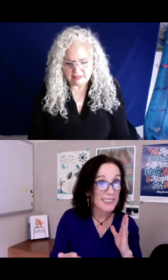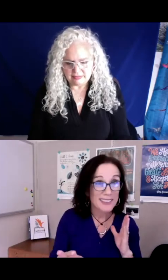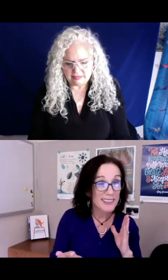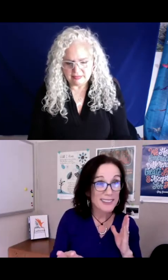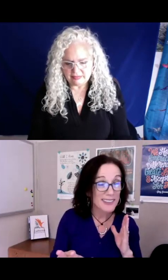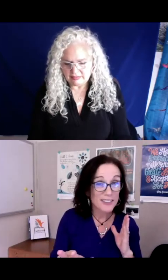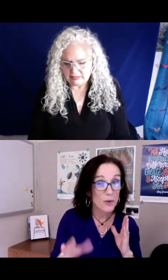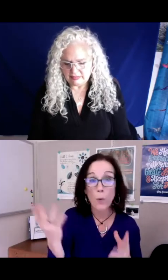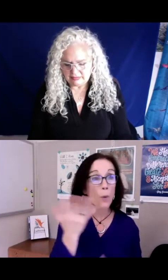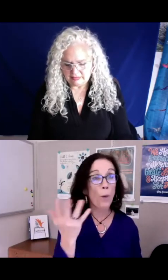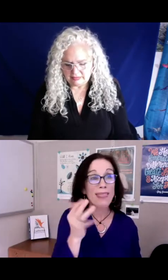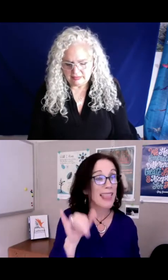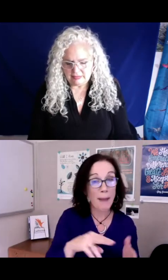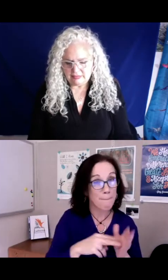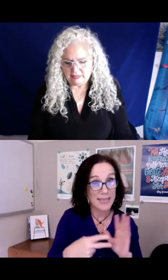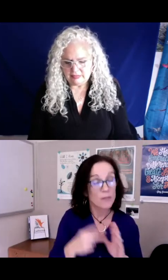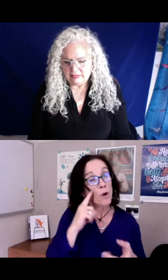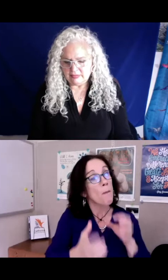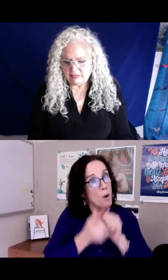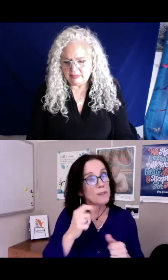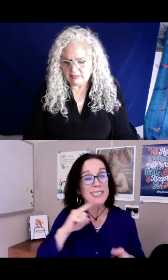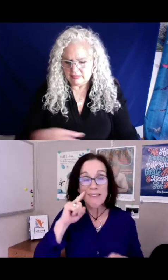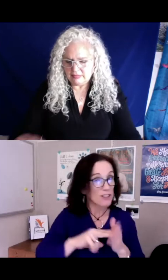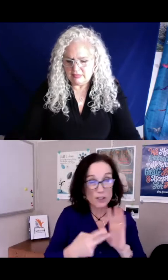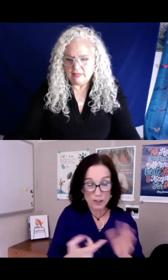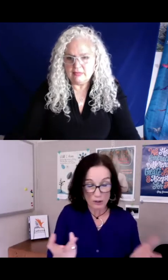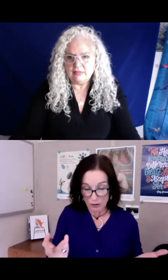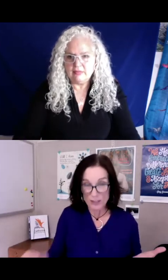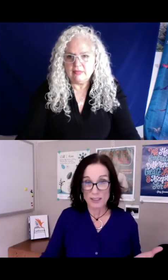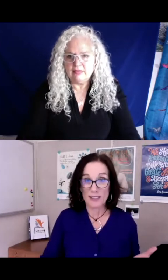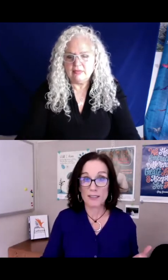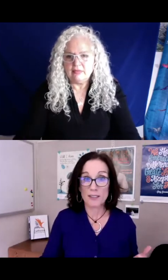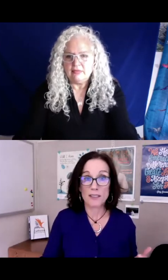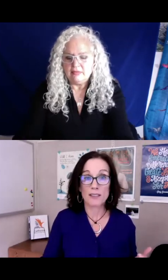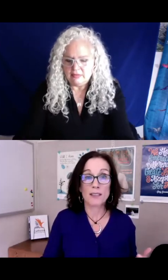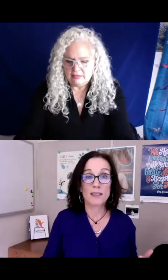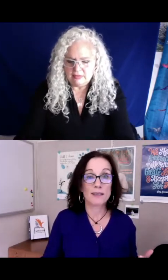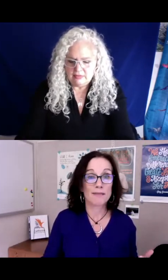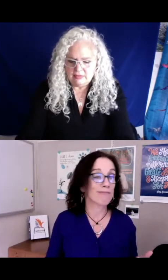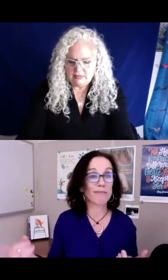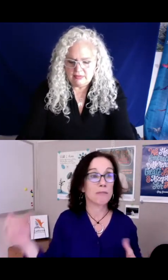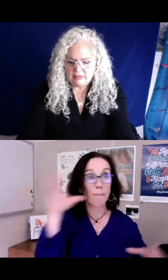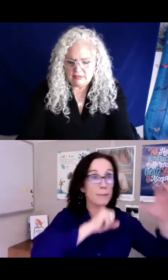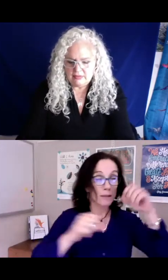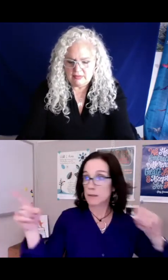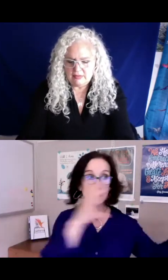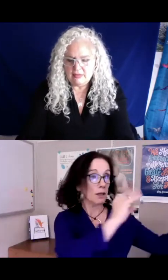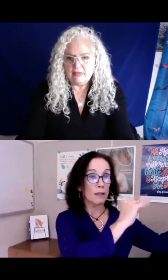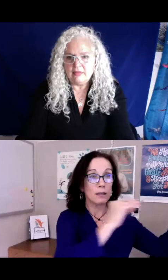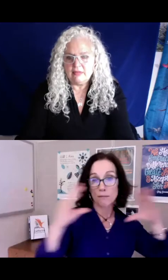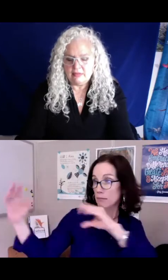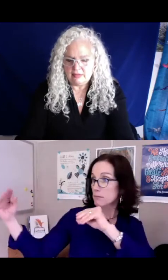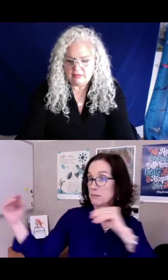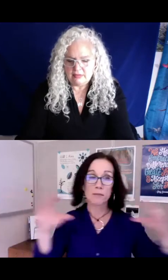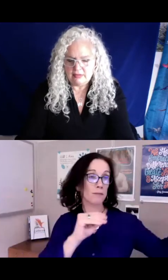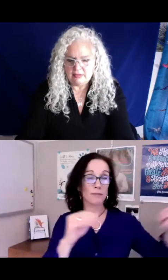For deaf students, what that means is, for most deaf students, what that means is that